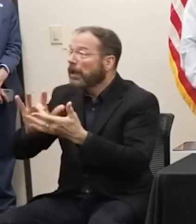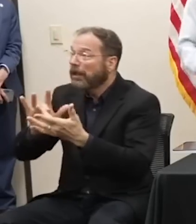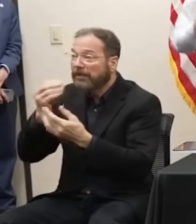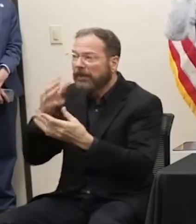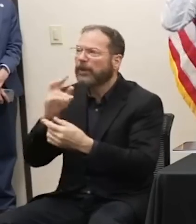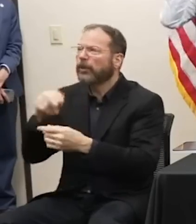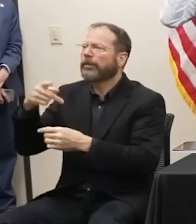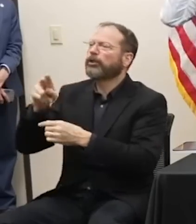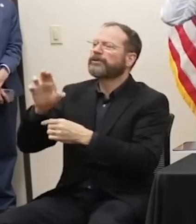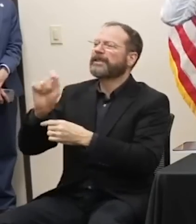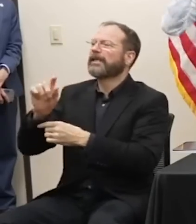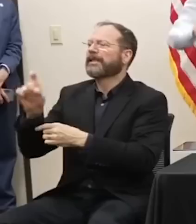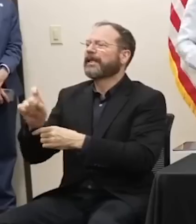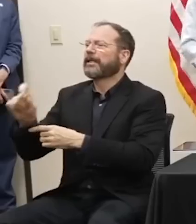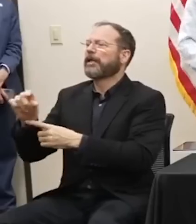information, go to